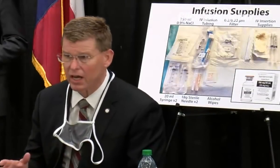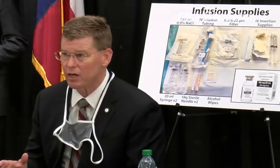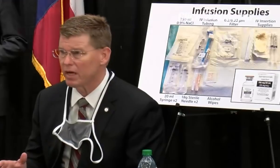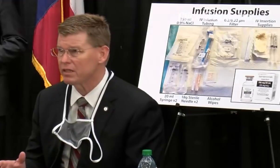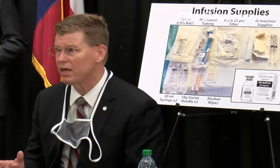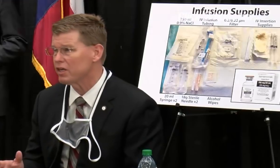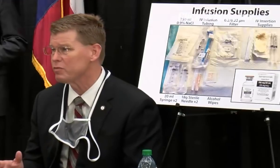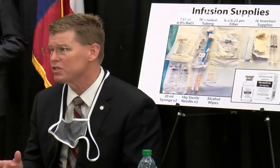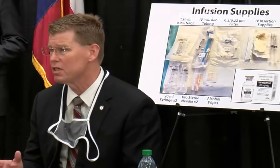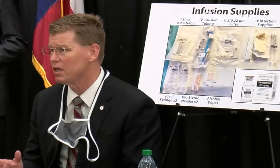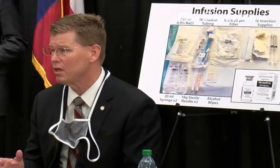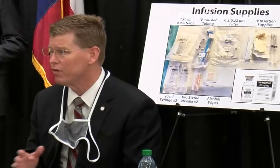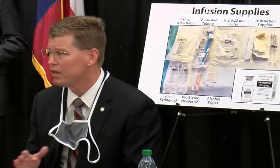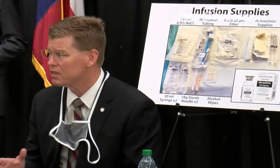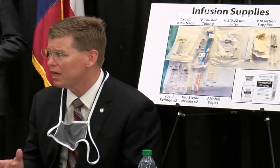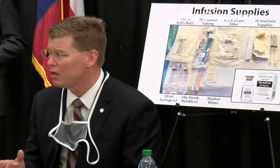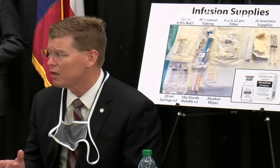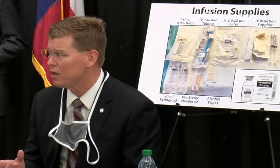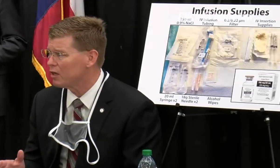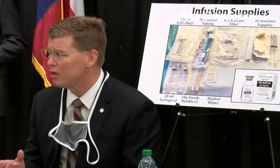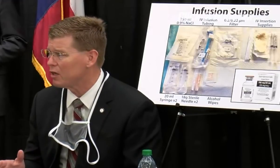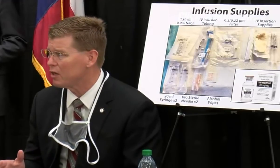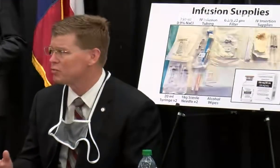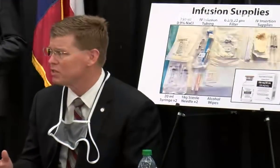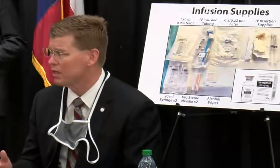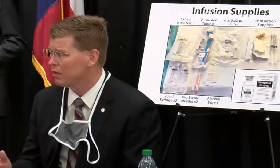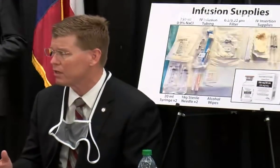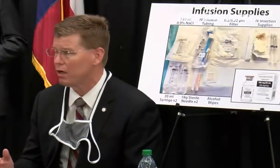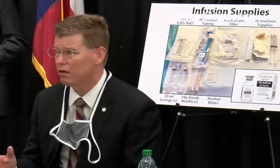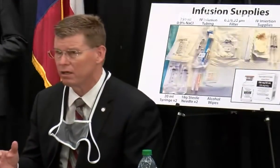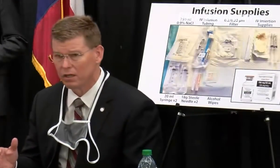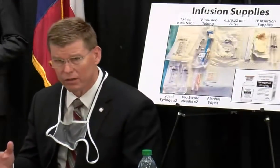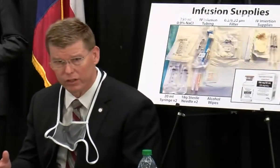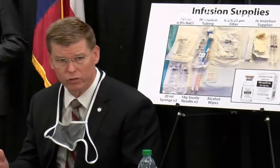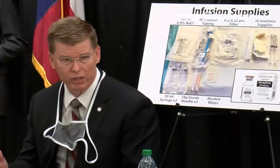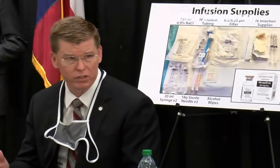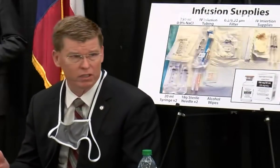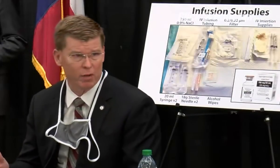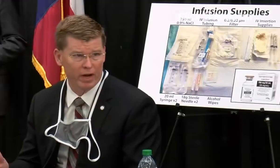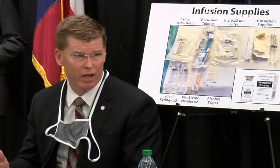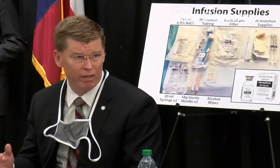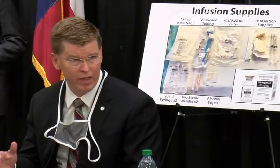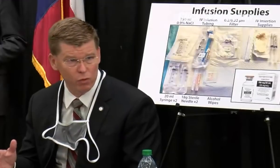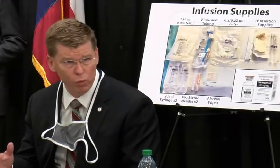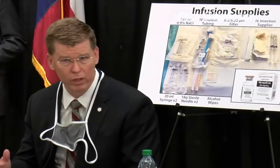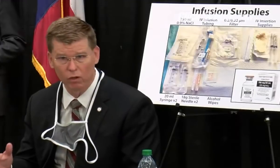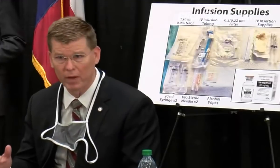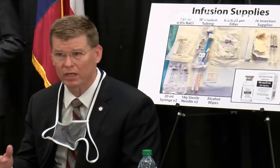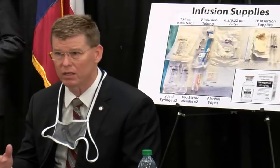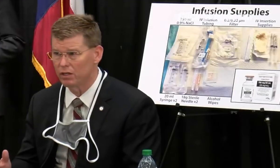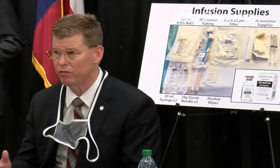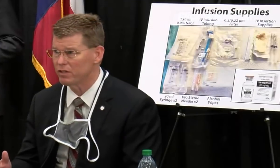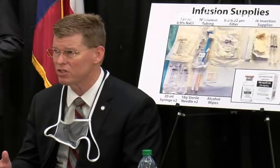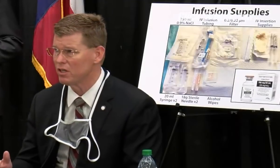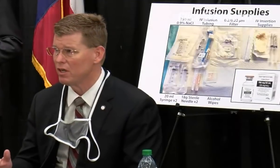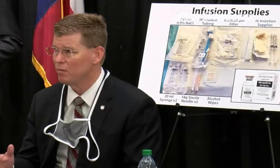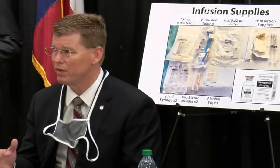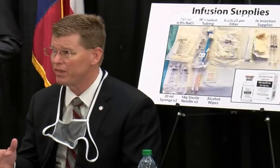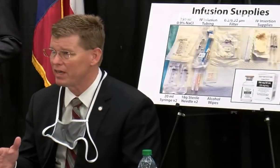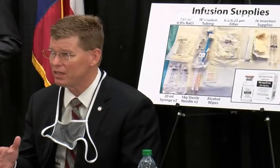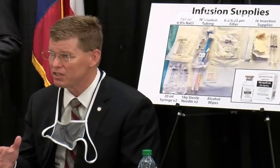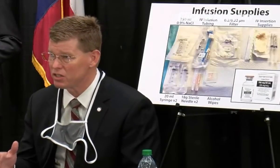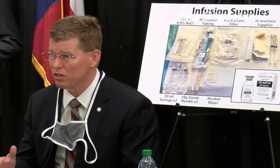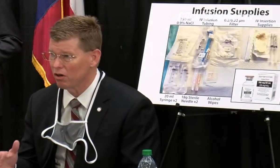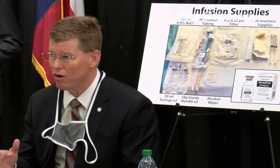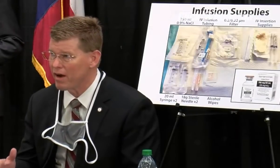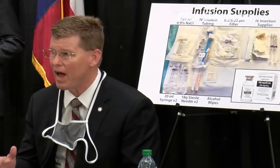very excited about the announcements today. I'm very excited about the advancements in healthcare. The drugs that are coming out, they will make a difference, but